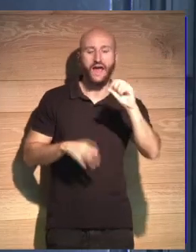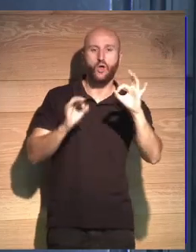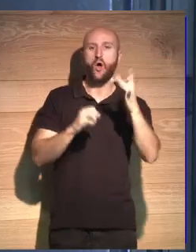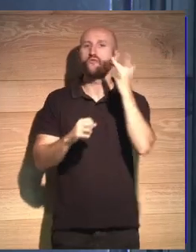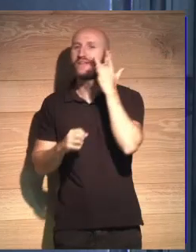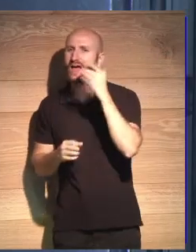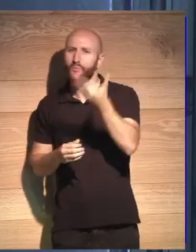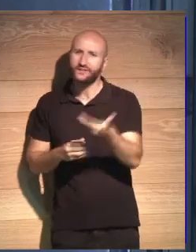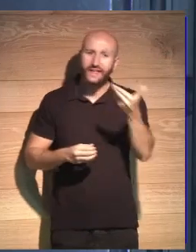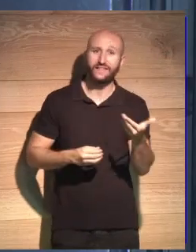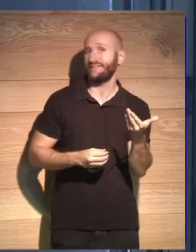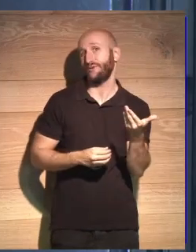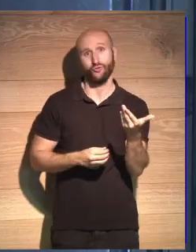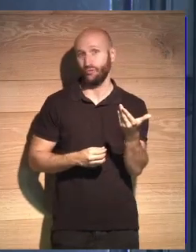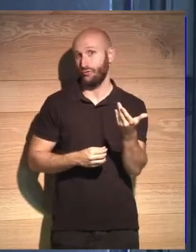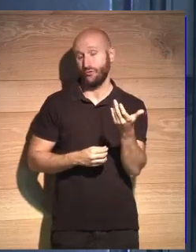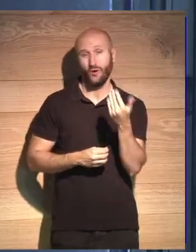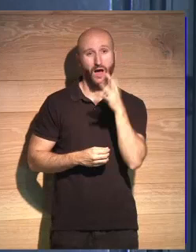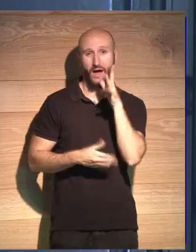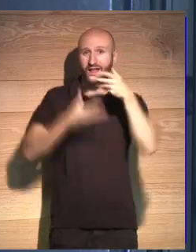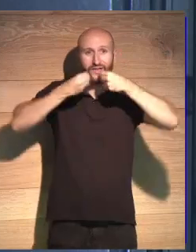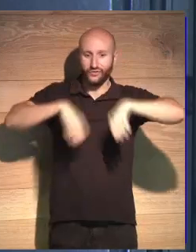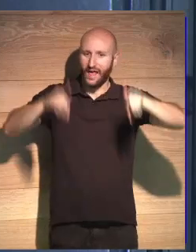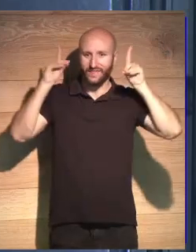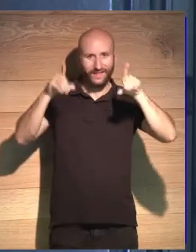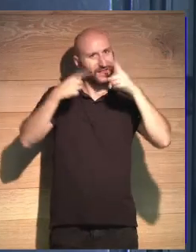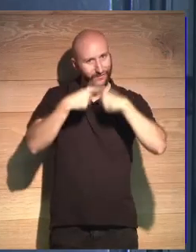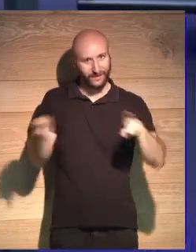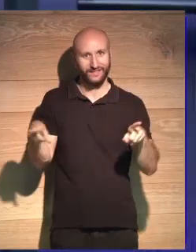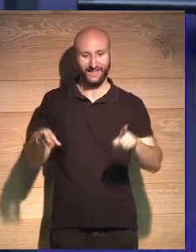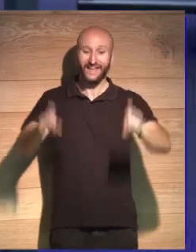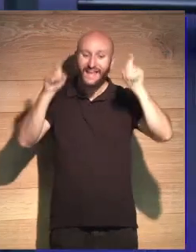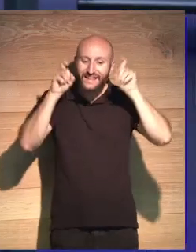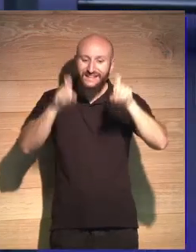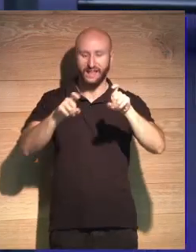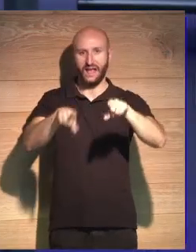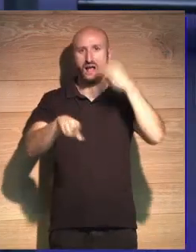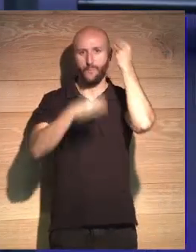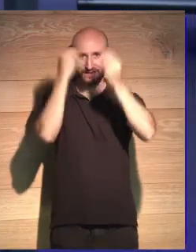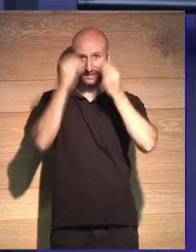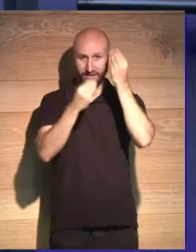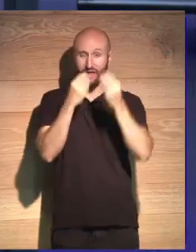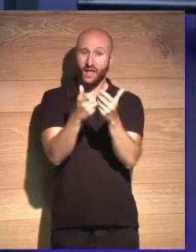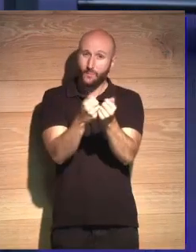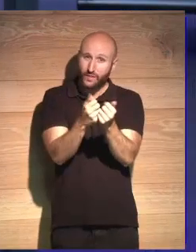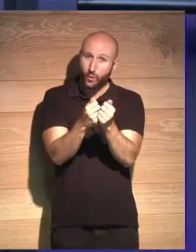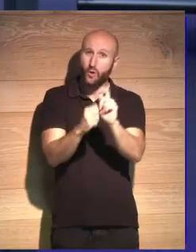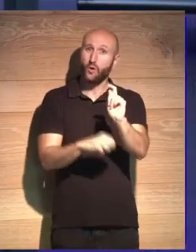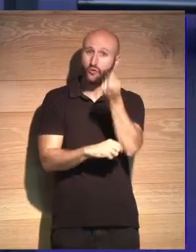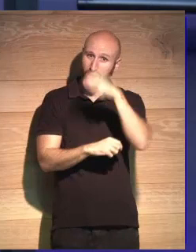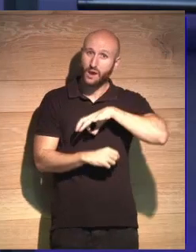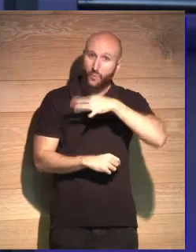about history. I don't want you to know exactly the dates about William Wallace's life, for instance. What we need to do is to